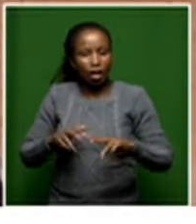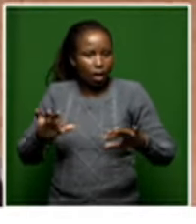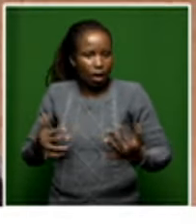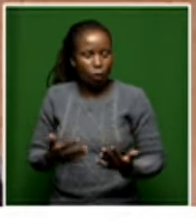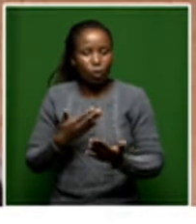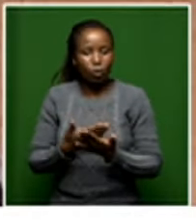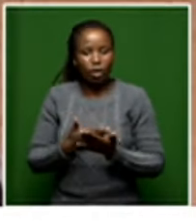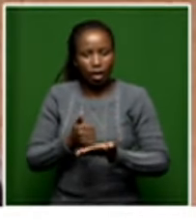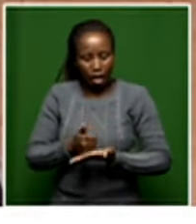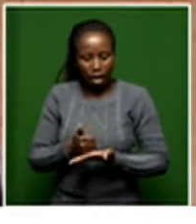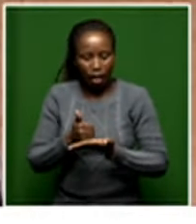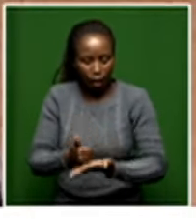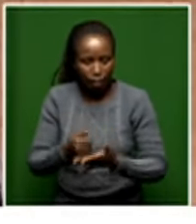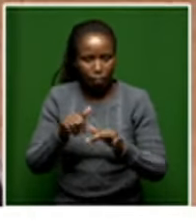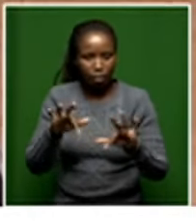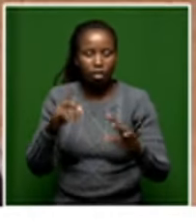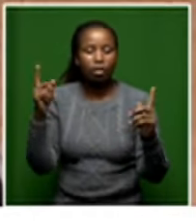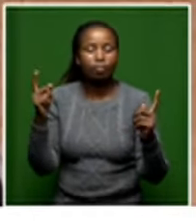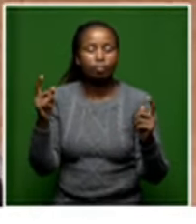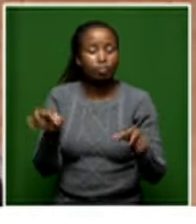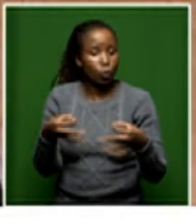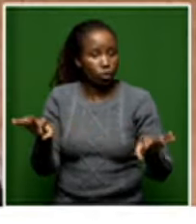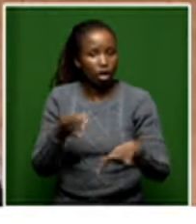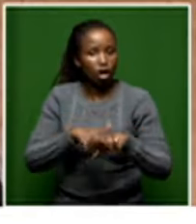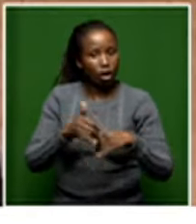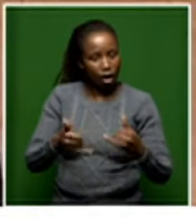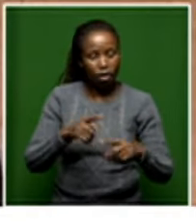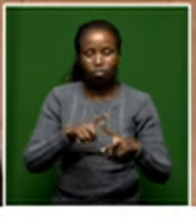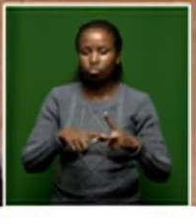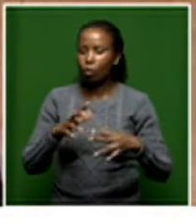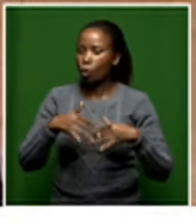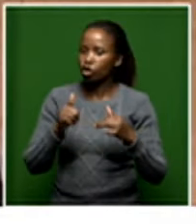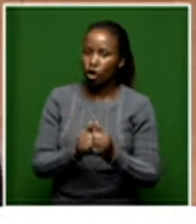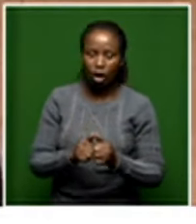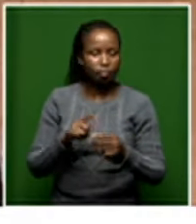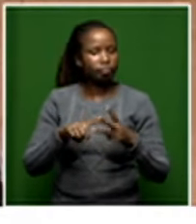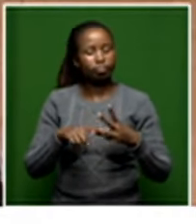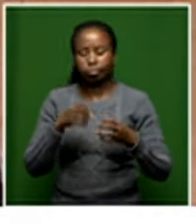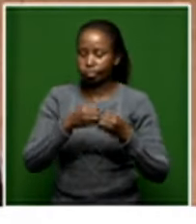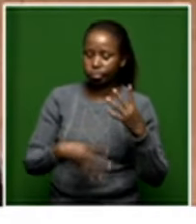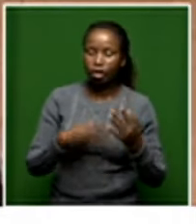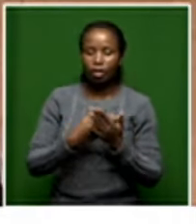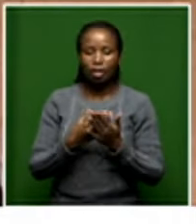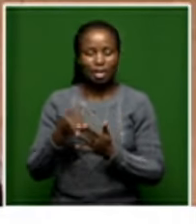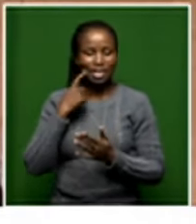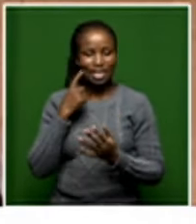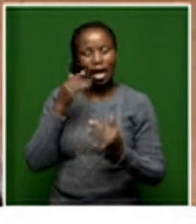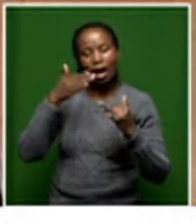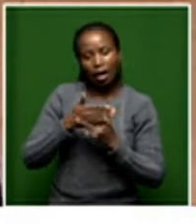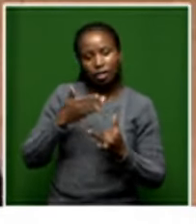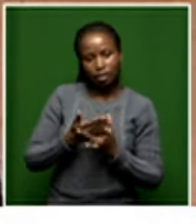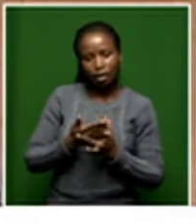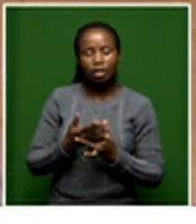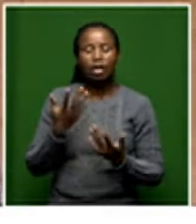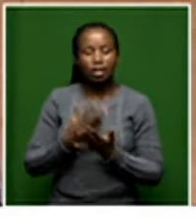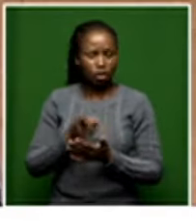that musicians can then access, whether it's online or through workshops, etc., so that they're able to then access that and really look at within their